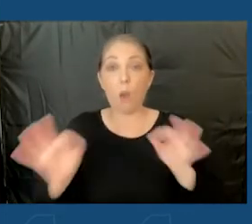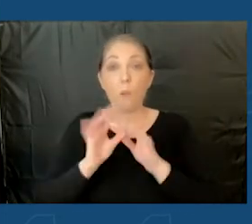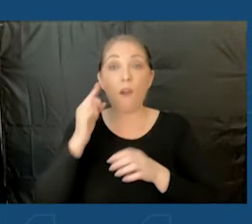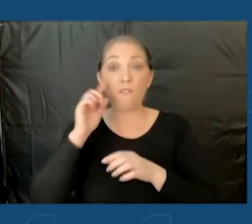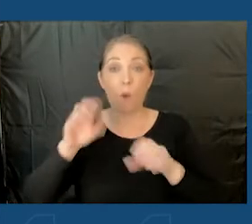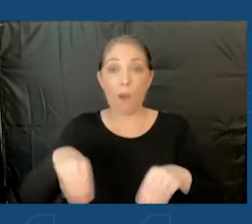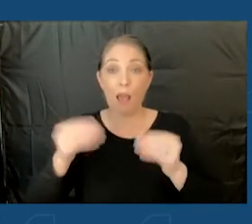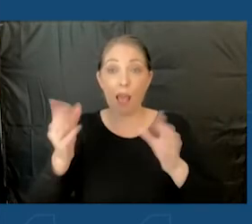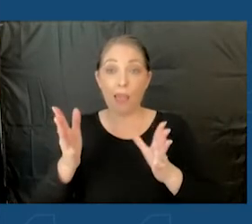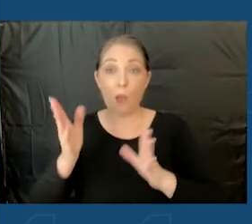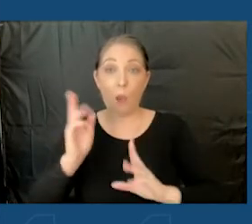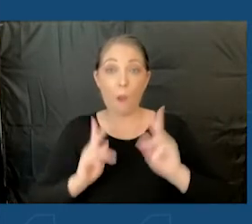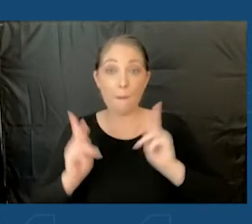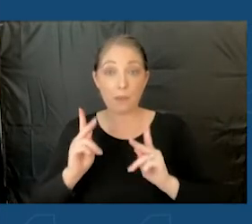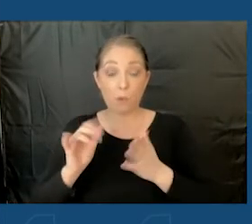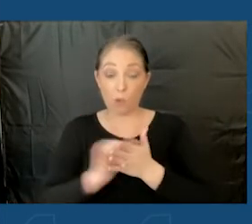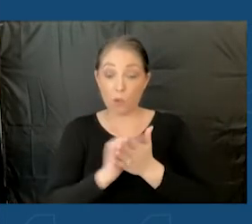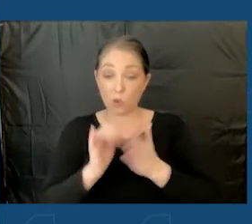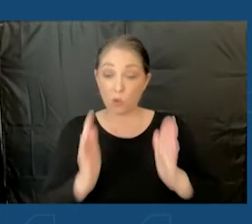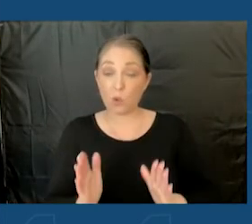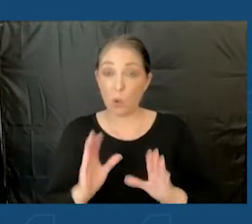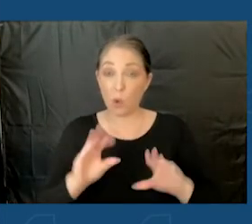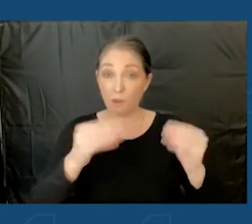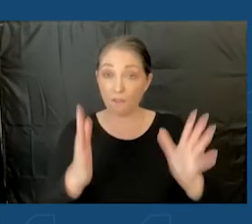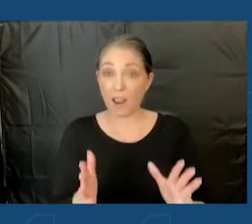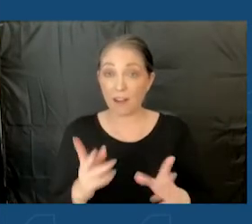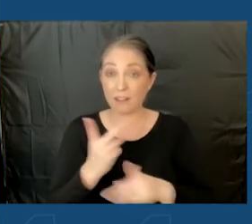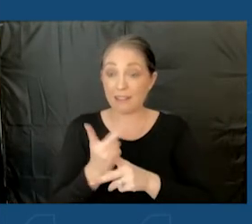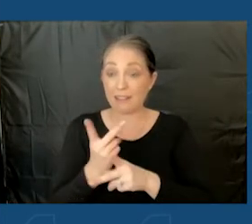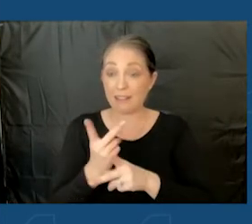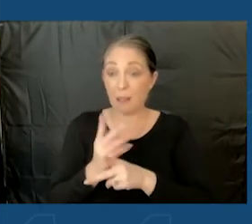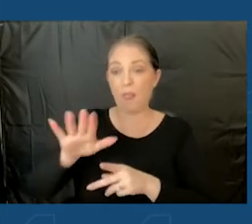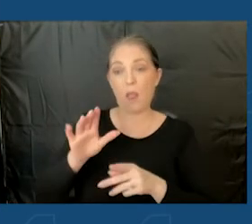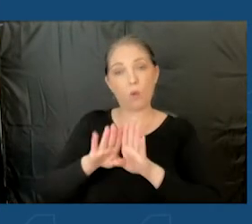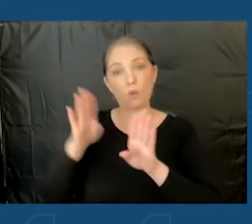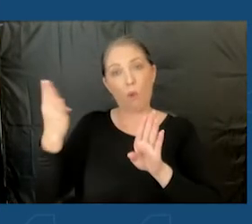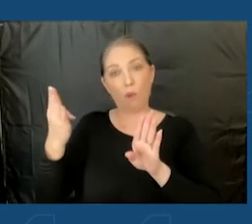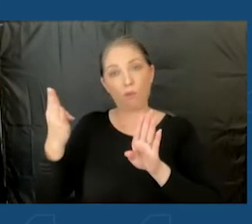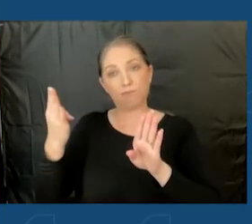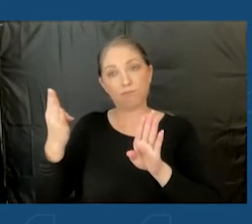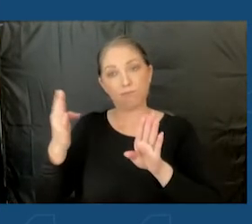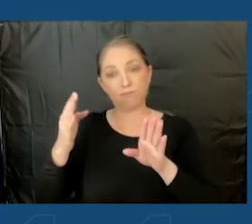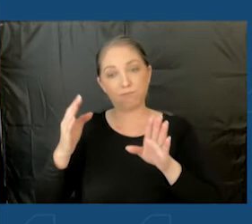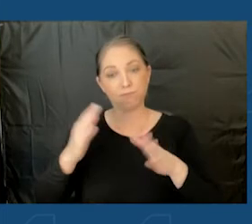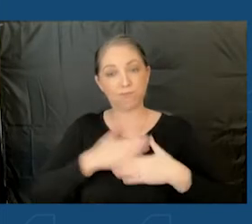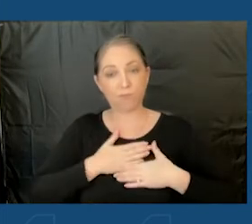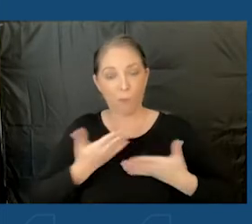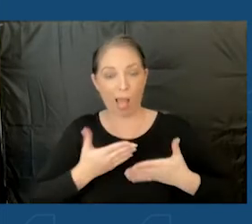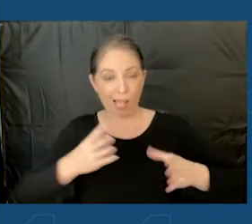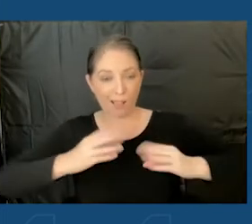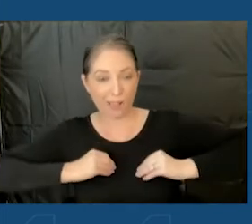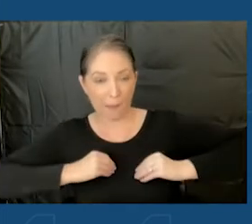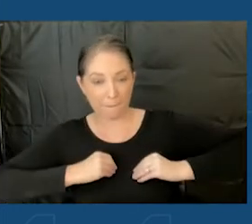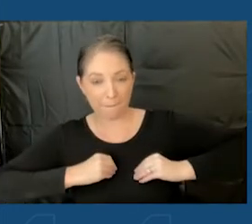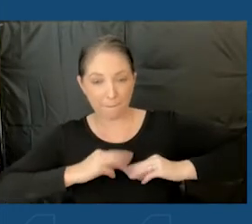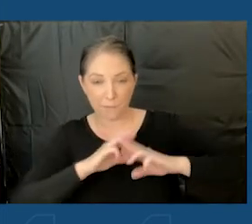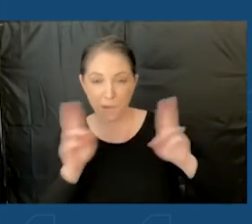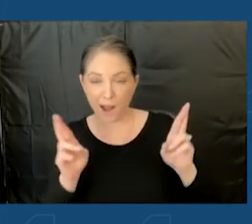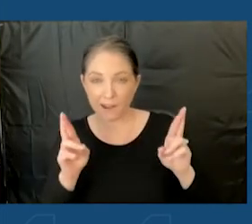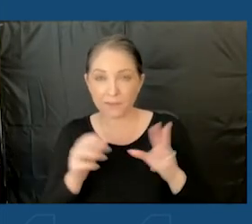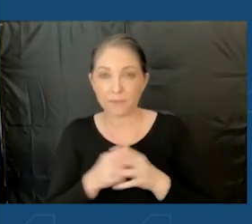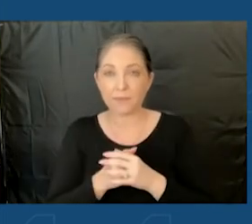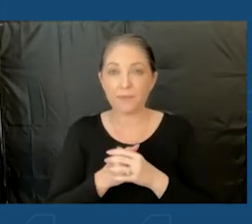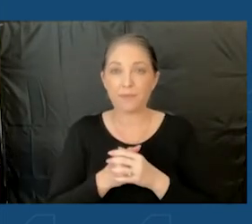to helping New York's providers keep their doors open and continue to serve New York's youngest. Today, I